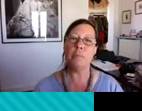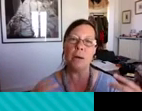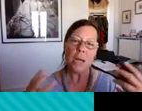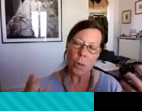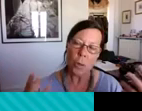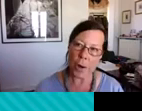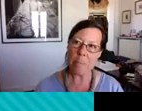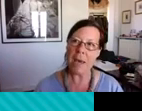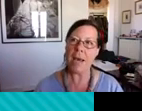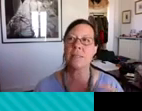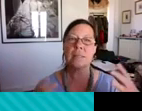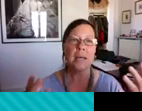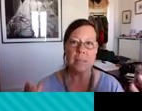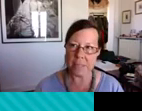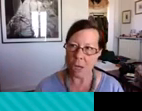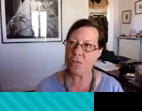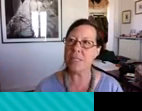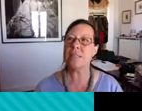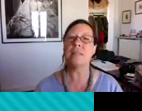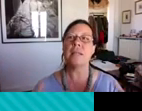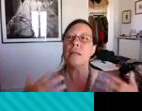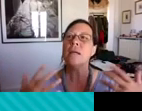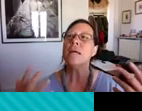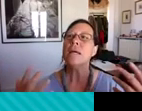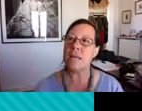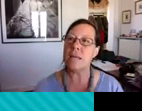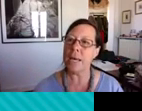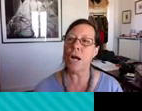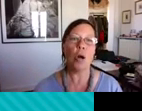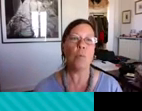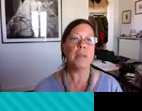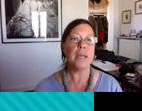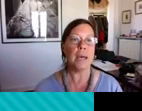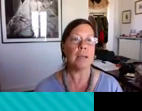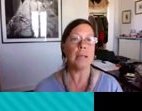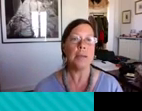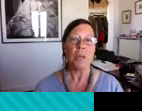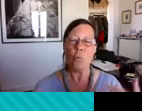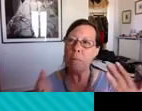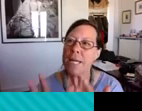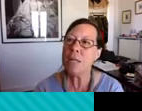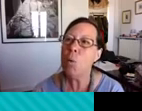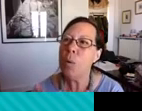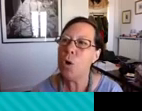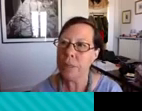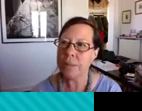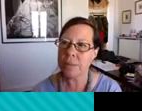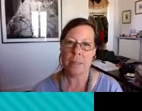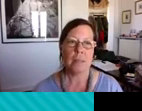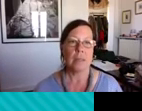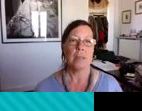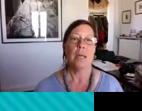people about wearing masks, self-distancing, staying at home when they can. Remind them what